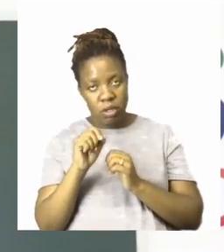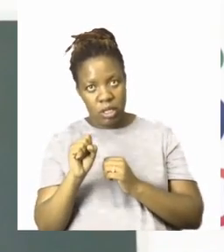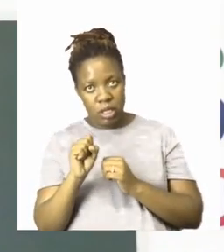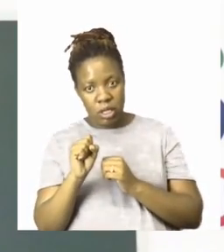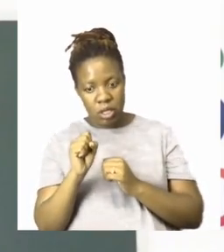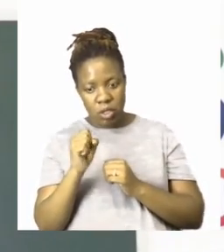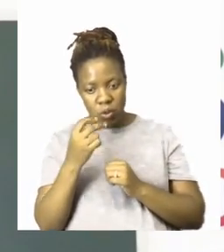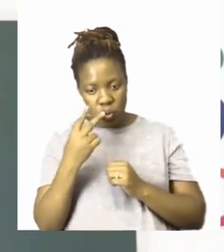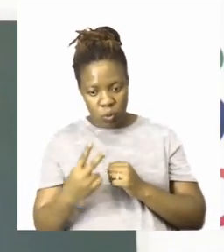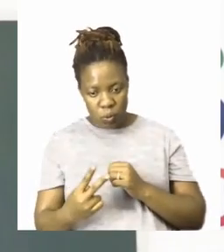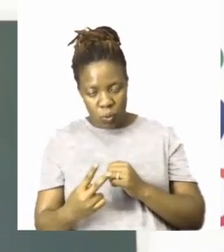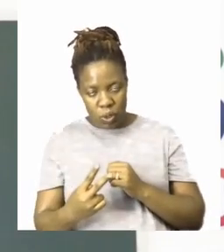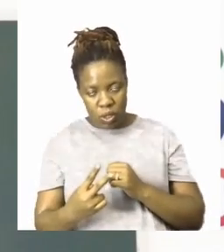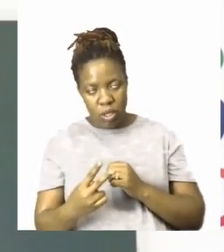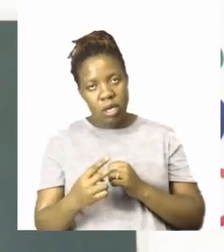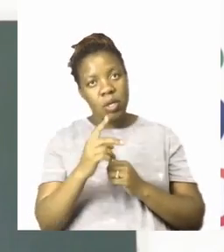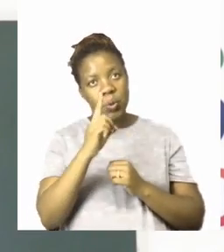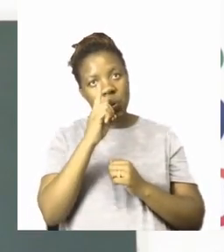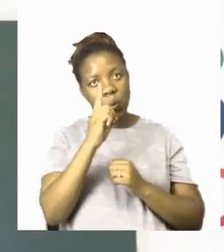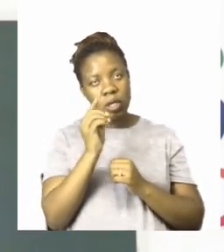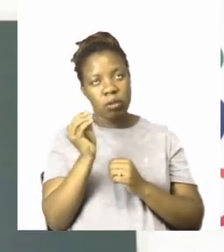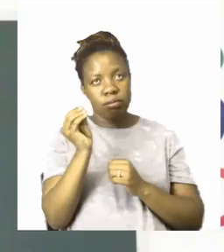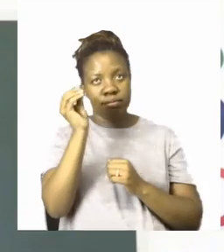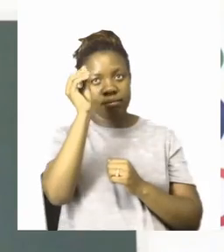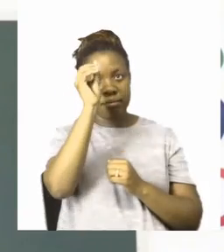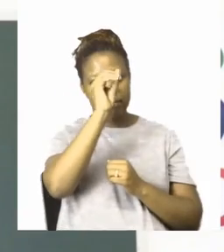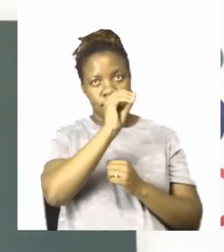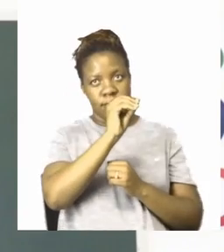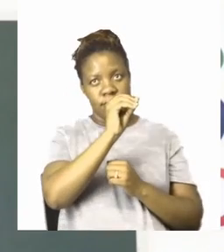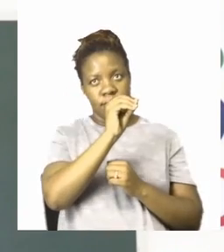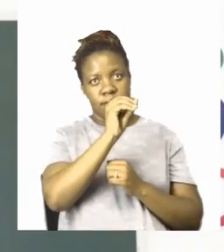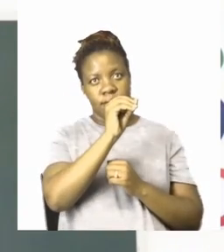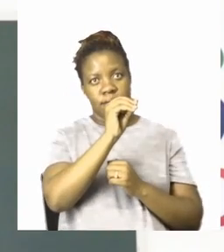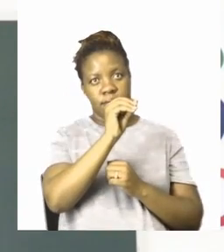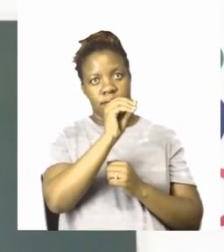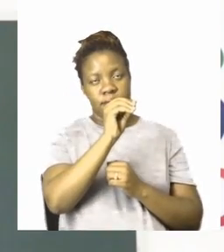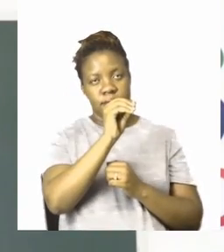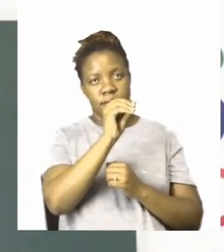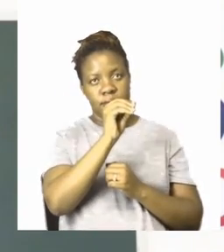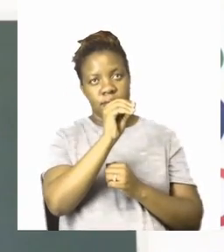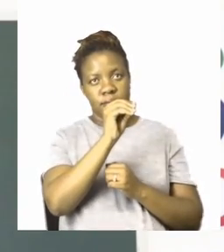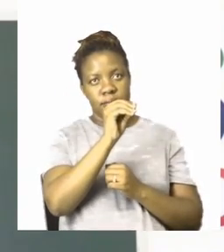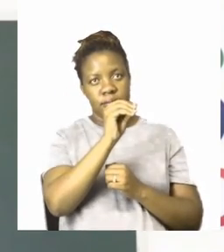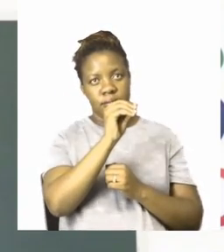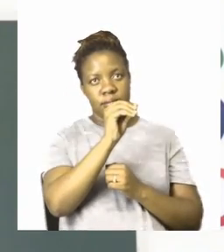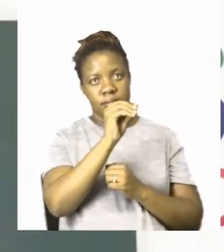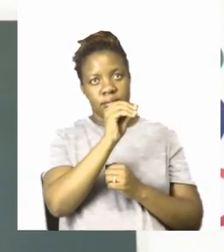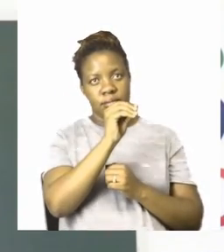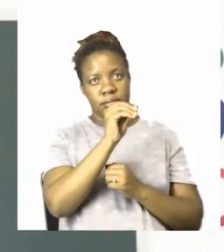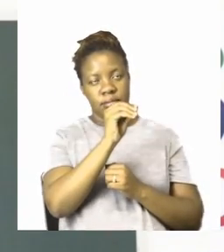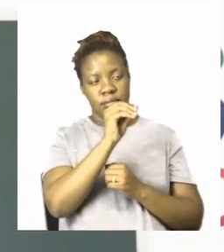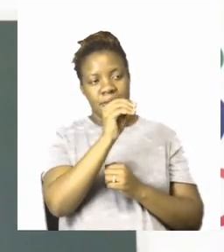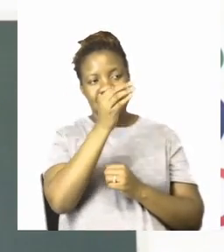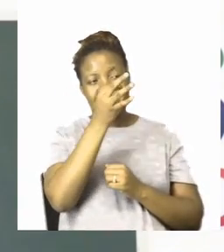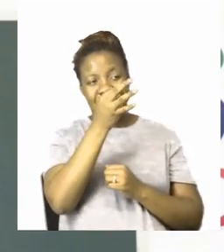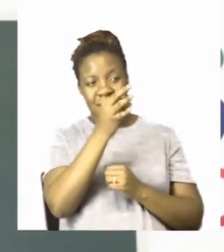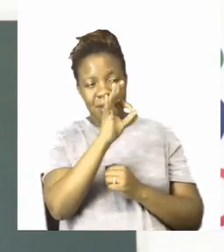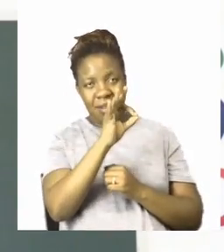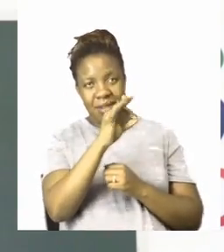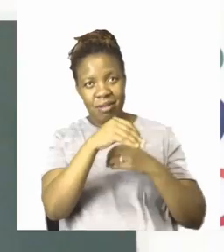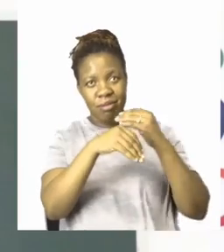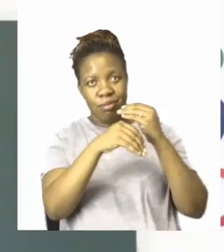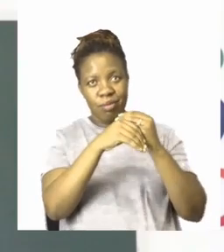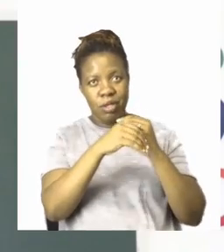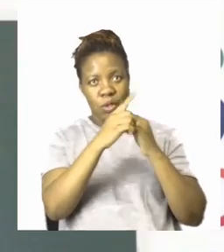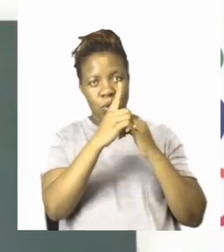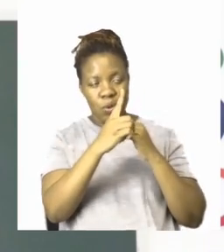add the 1 for the tens to the tens. Now we say 9 plus 1 is